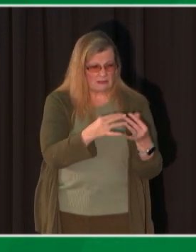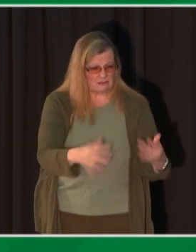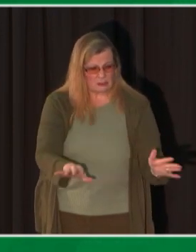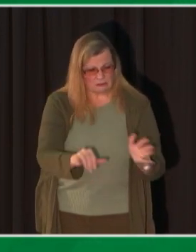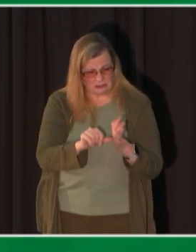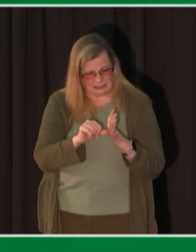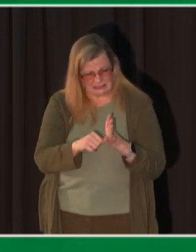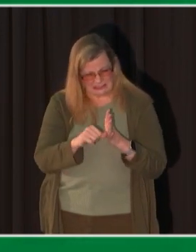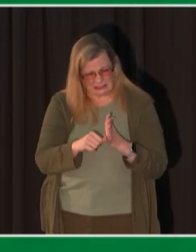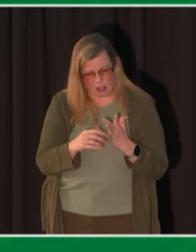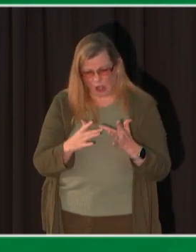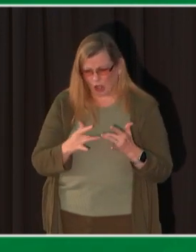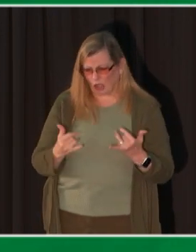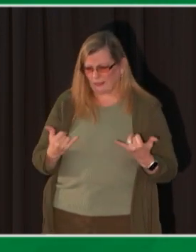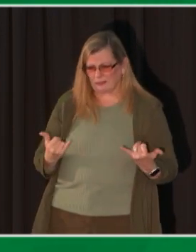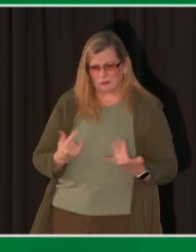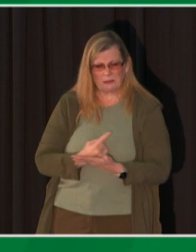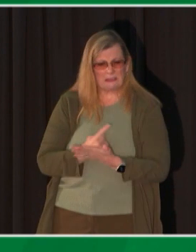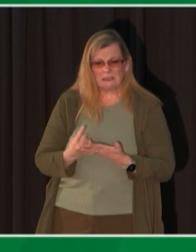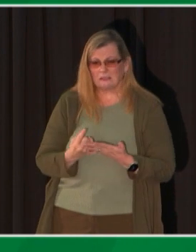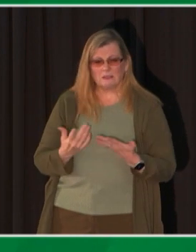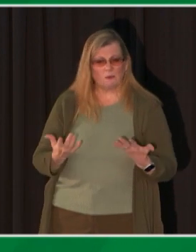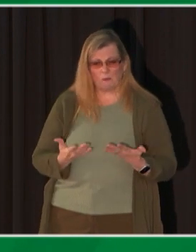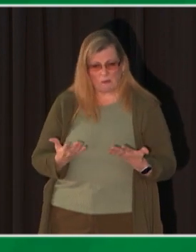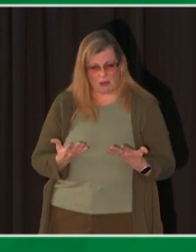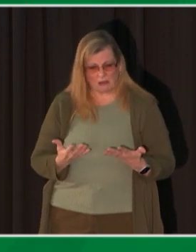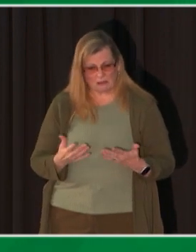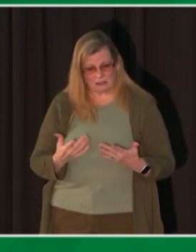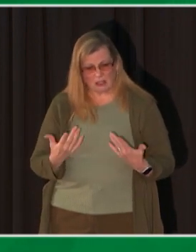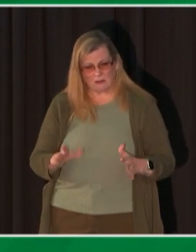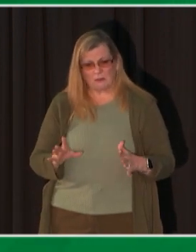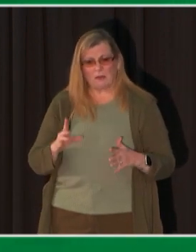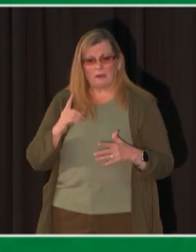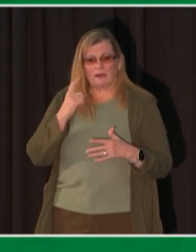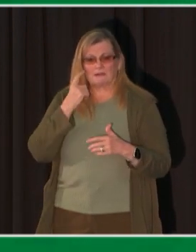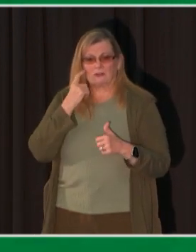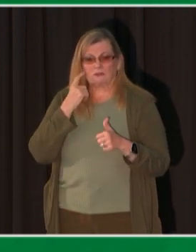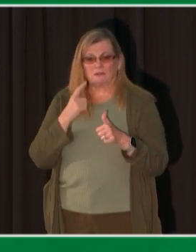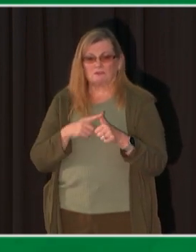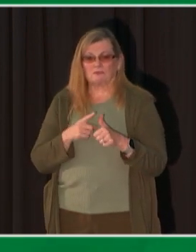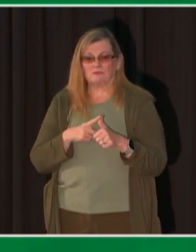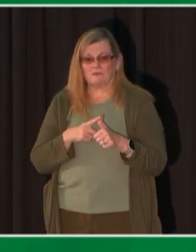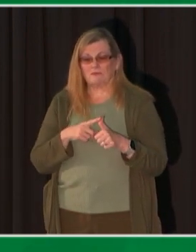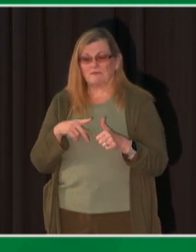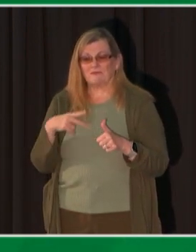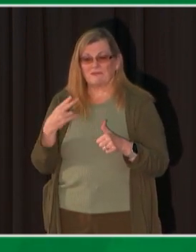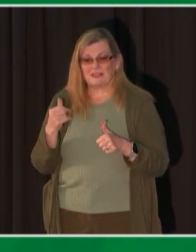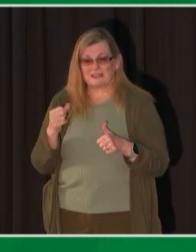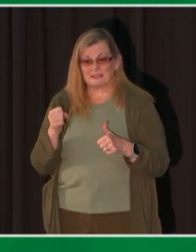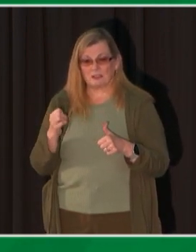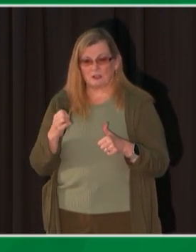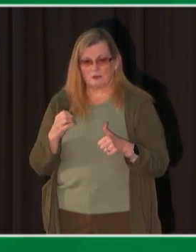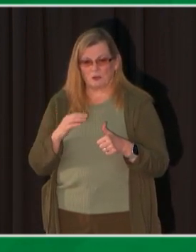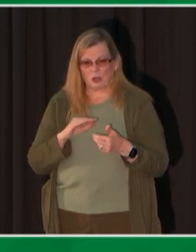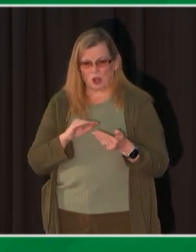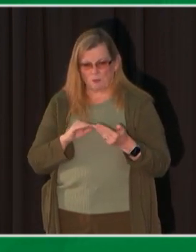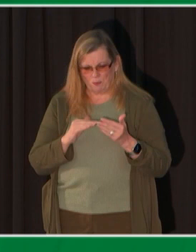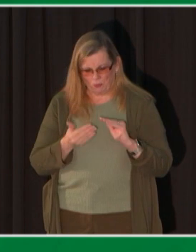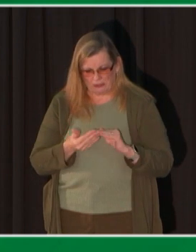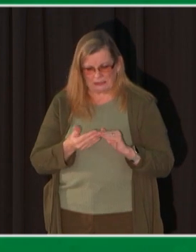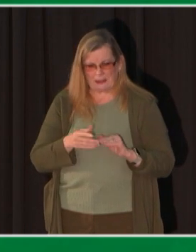is that in order to enter even into phase 1, a community must be experiencing